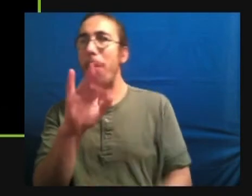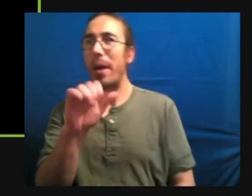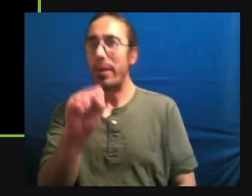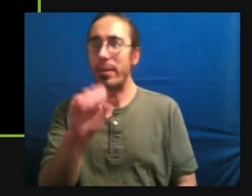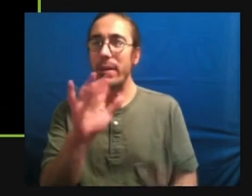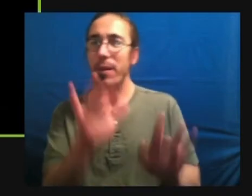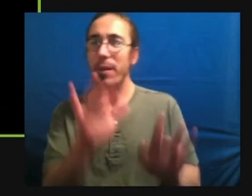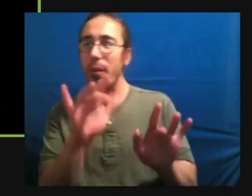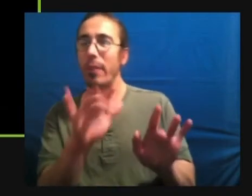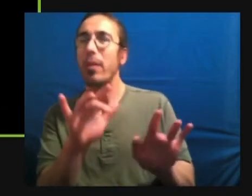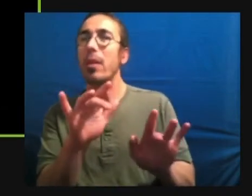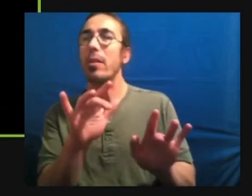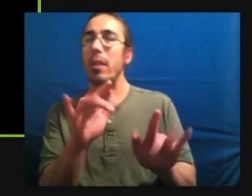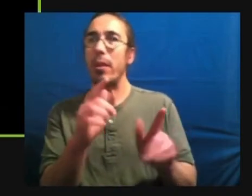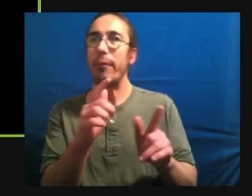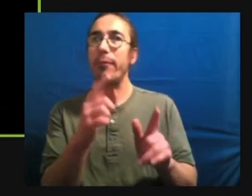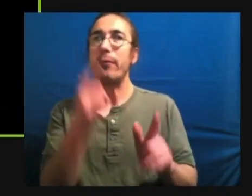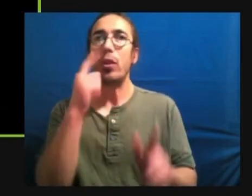interest of the greater good.